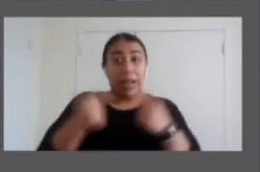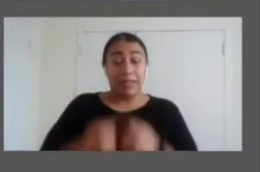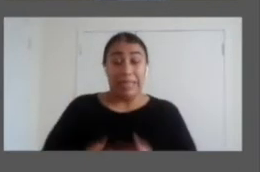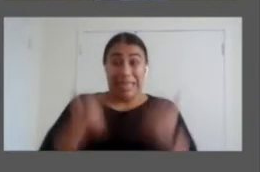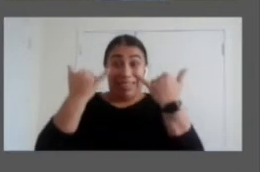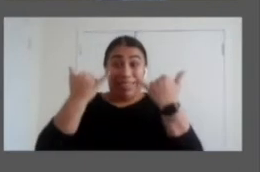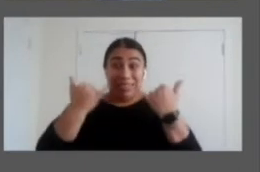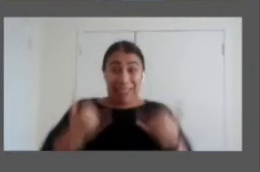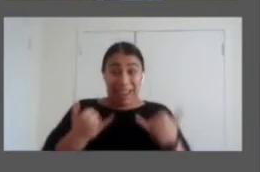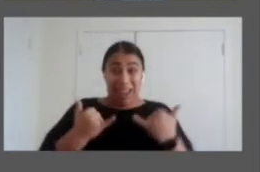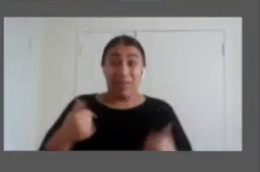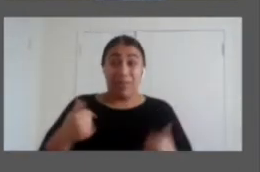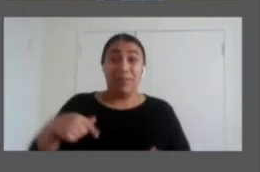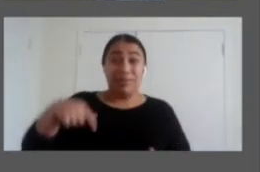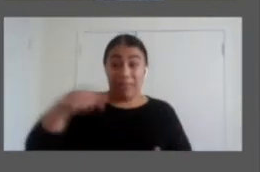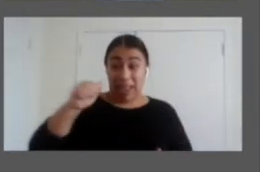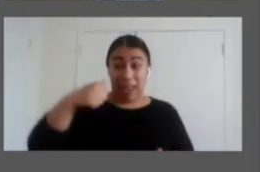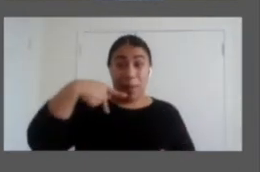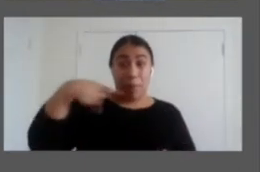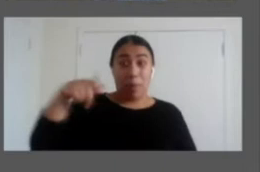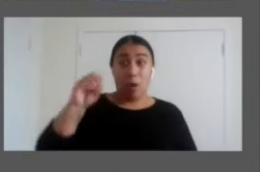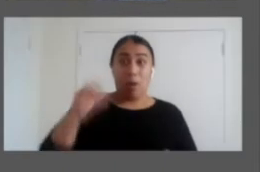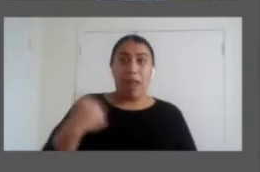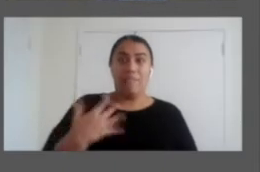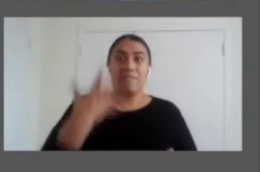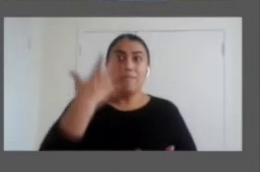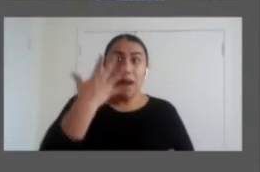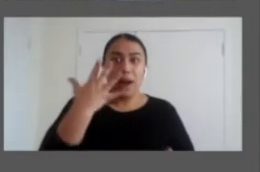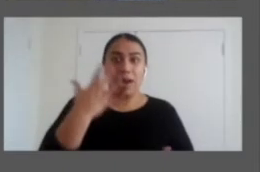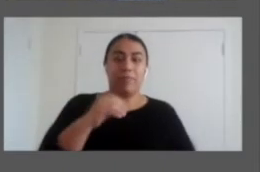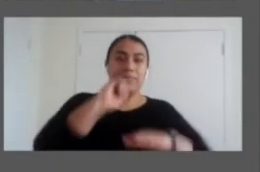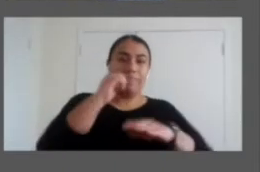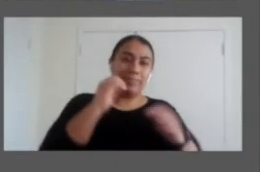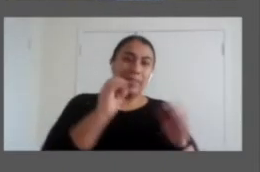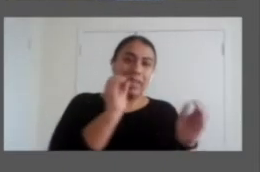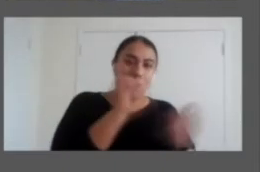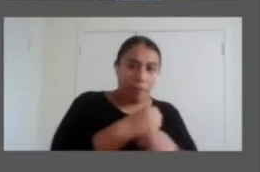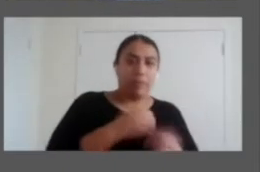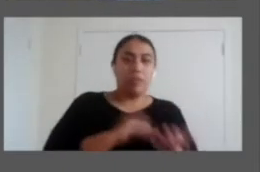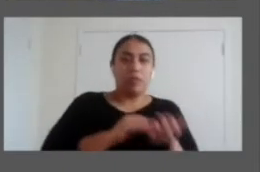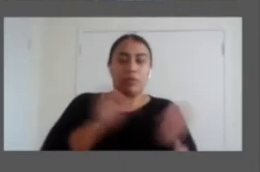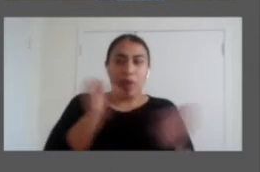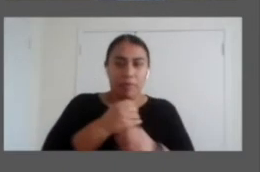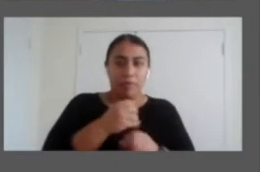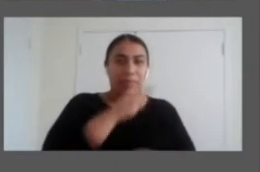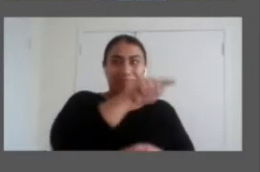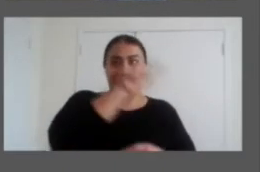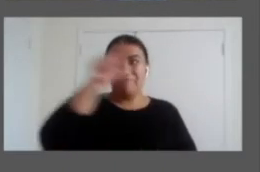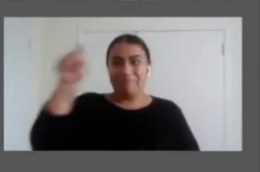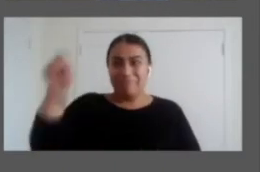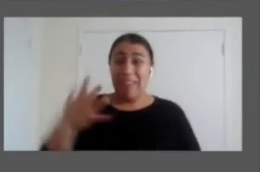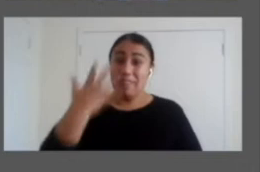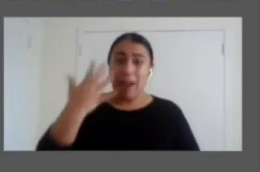While also seeing patients virtually from across Canada, and have a wide array of specialty physicians in our clinic,